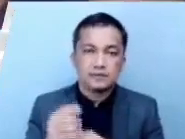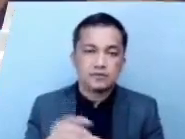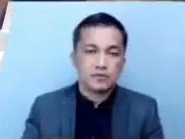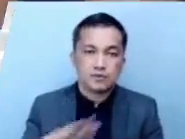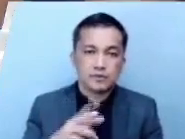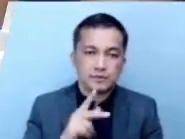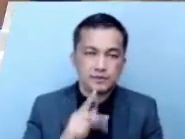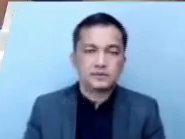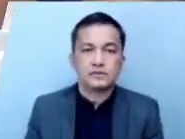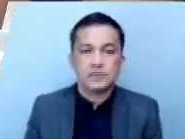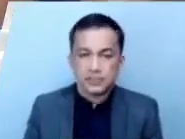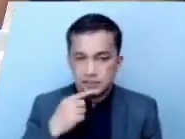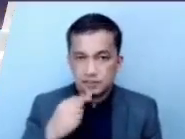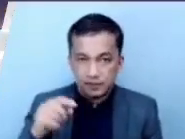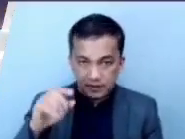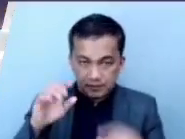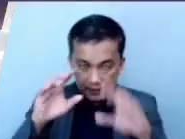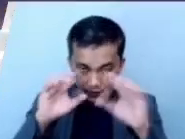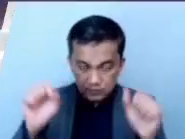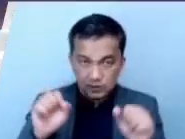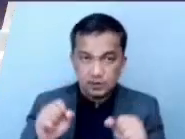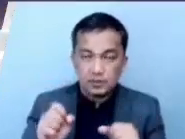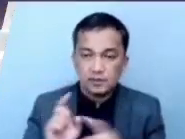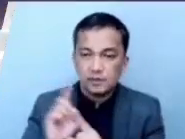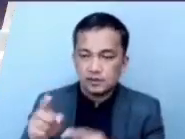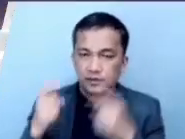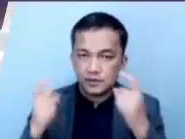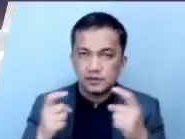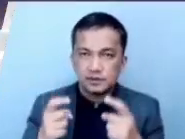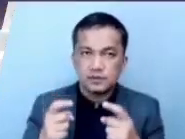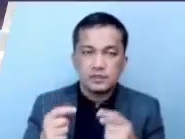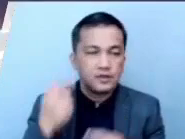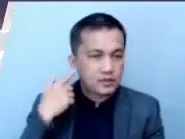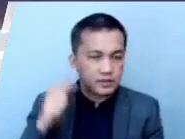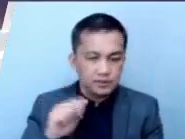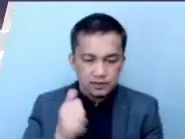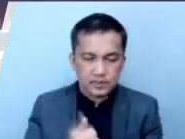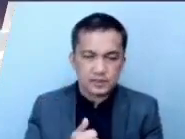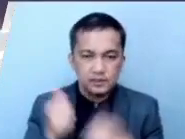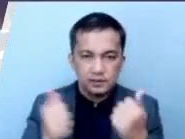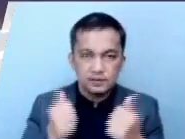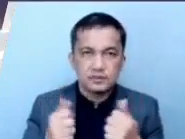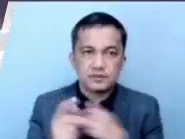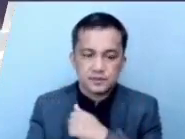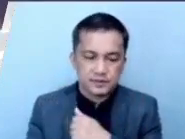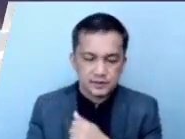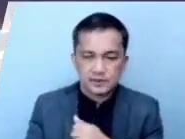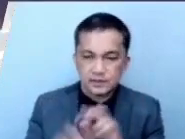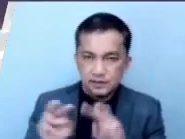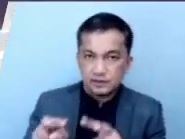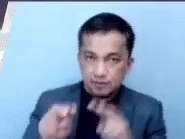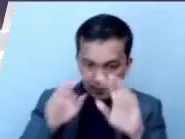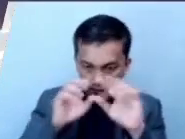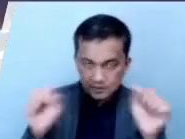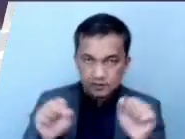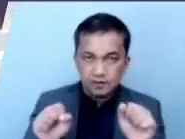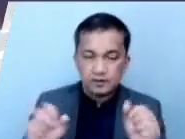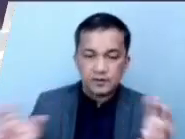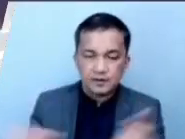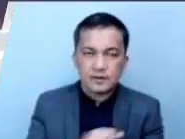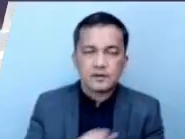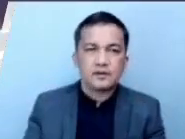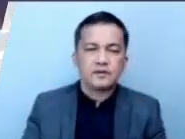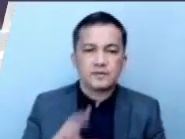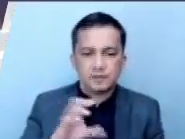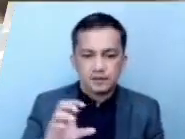yan ng Pangulo sa kanyang pagdalo sa pagdiriwang ng Golden Founding Anniversary ng probinsya. Sinaksihan din ng Pangulo ang pagwasak sa mahigit 500